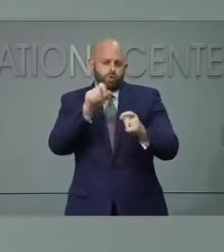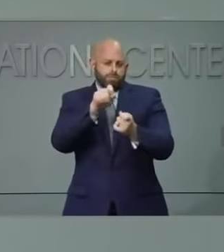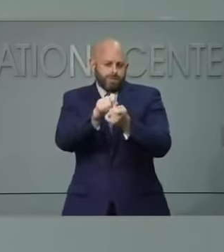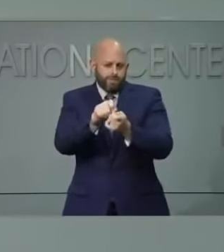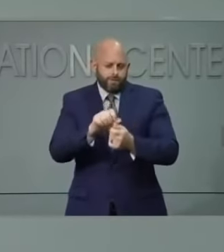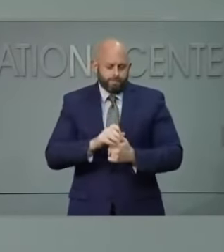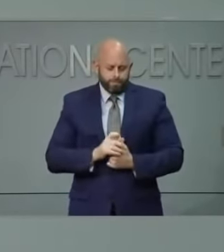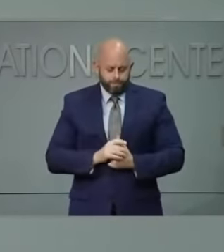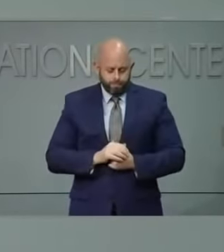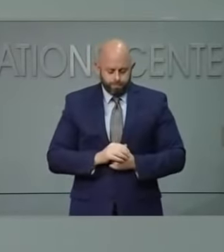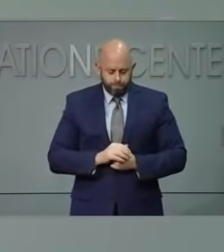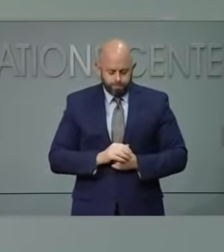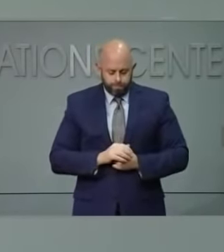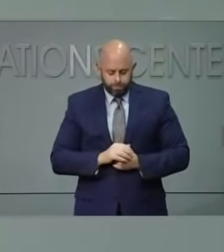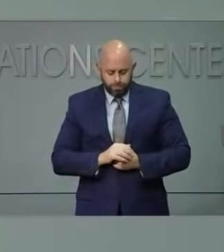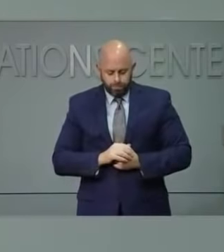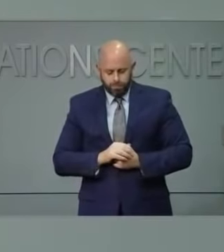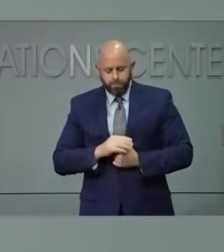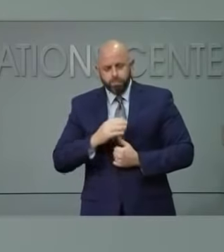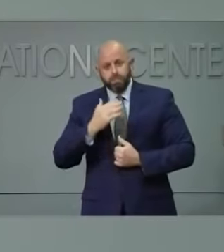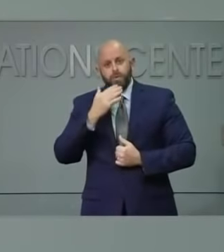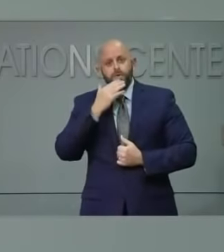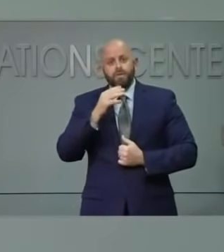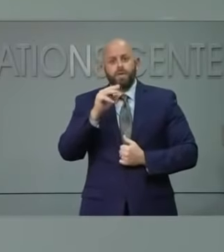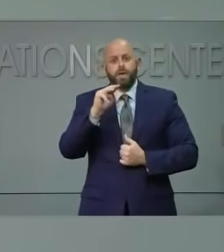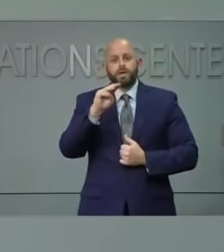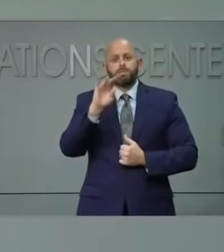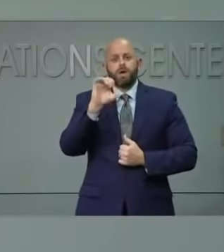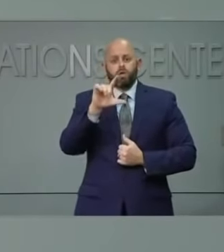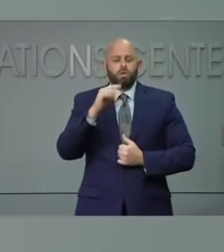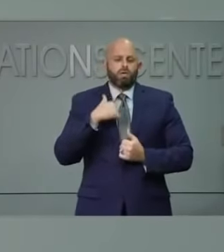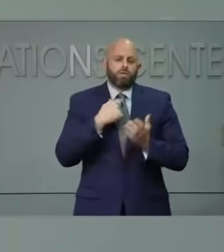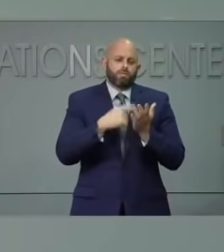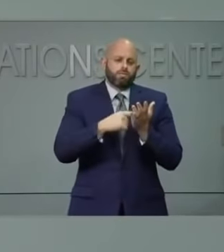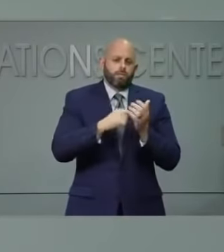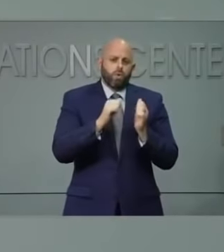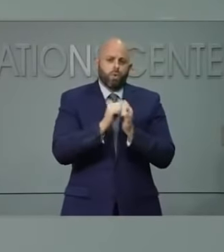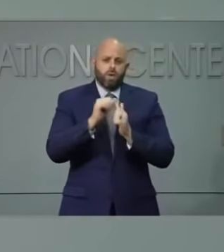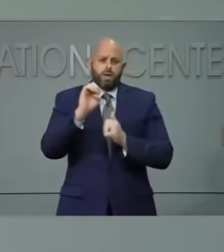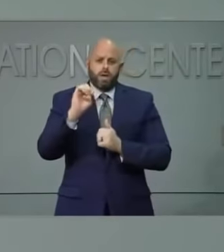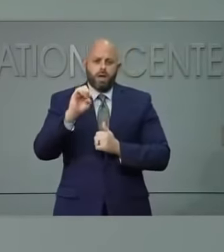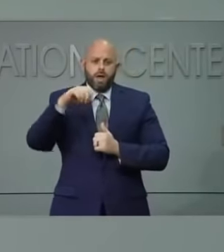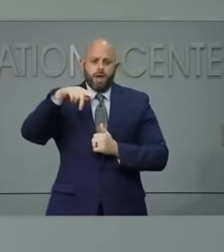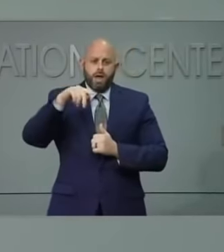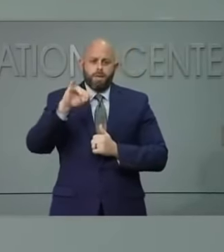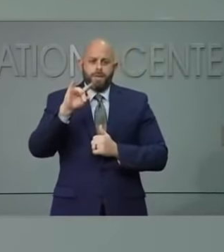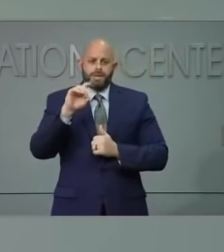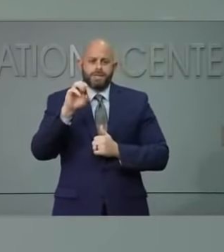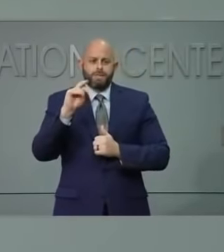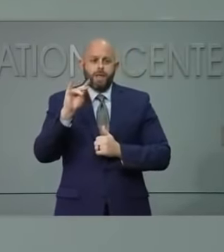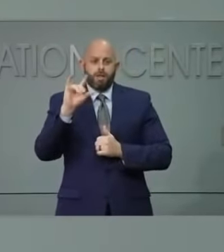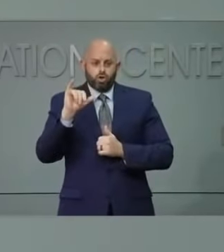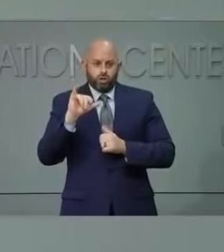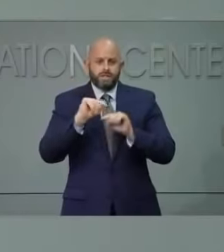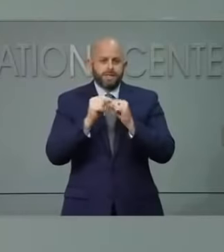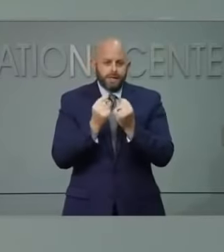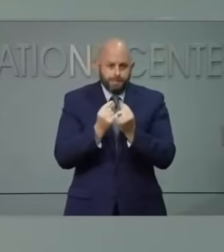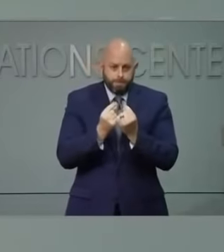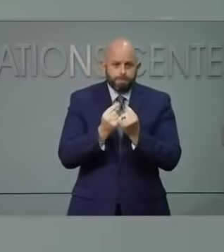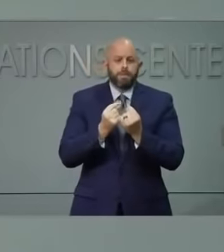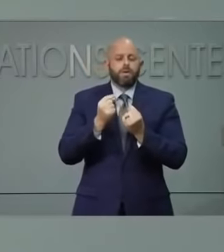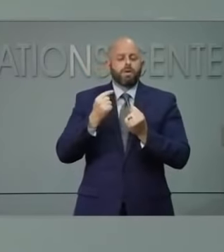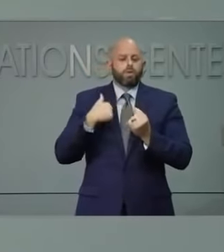Yes, thanks, Michael. When I consulted with our epidemiology team, they were unfortunately sharing that we